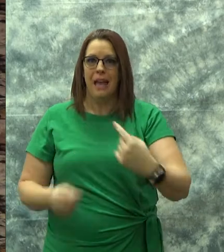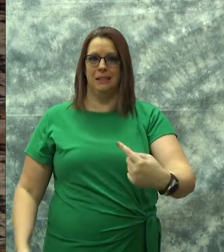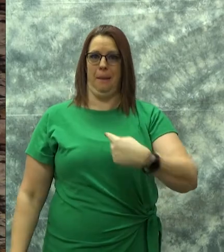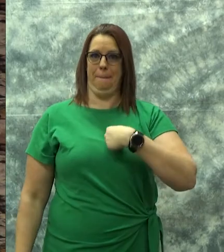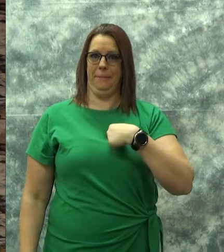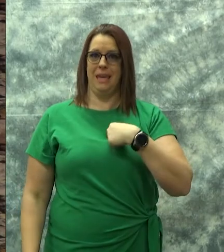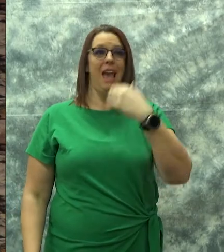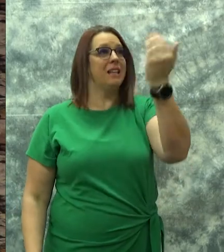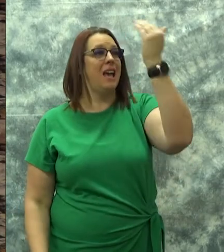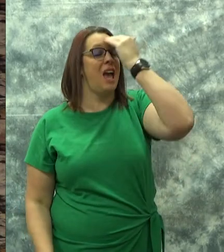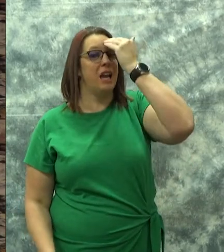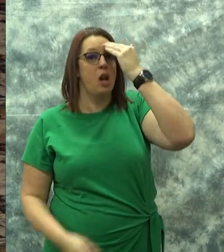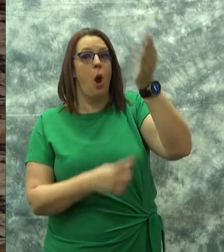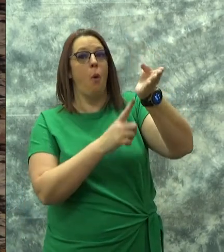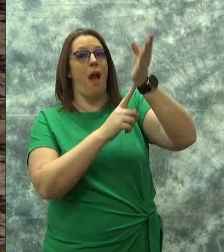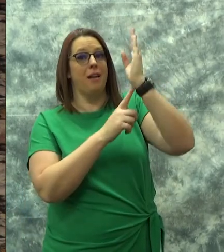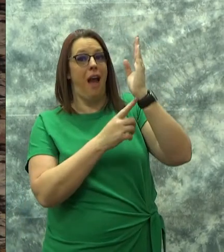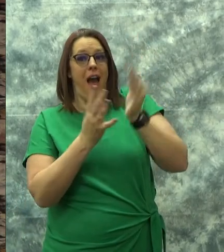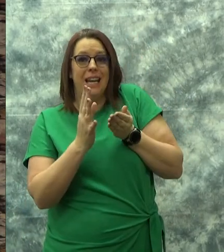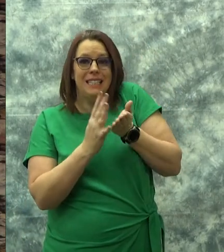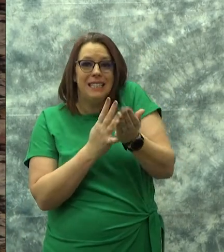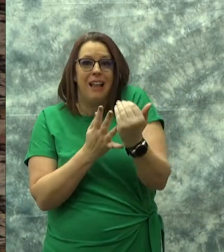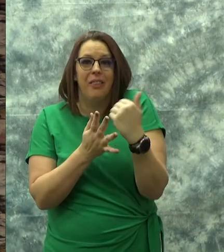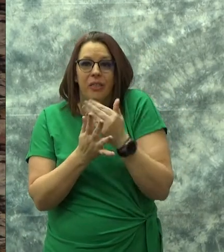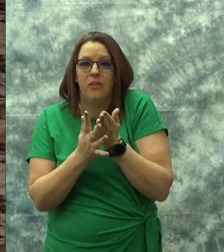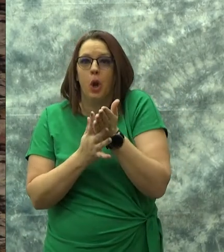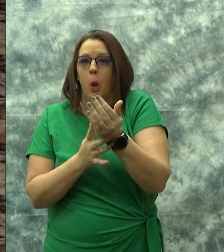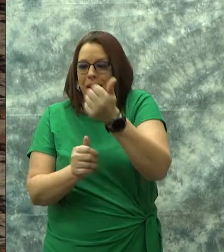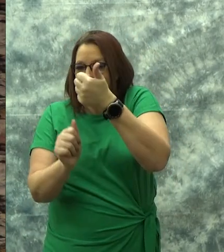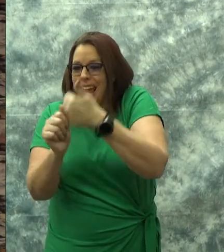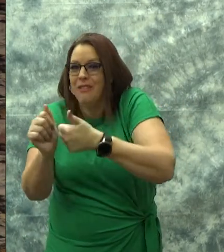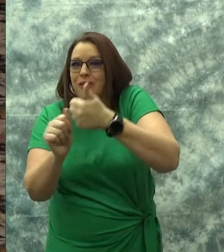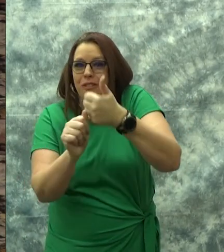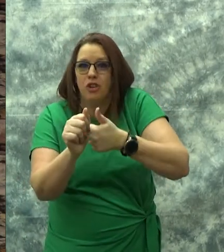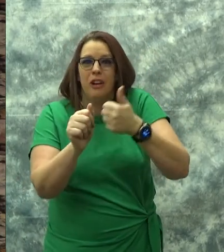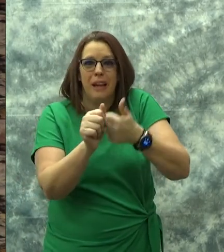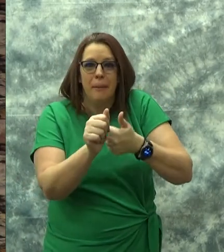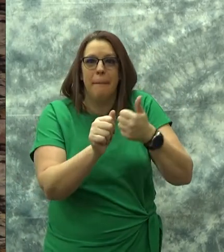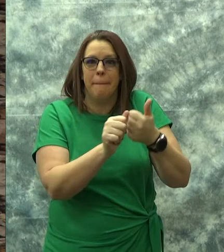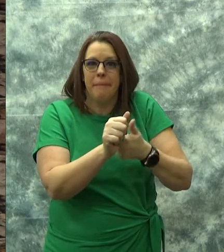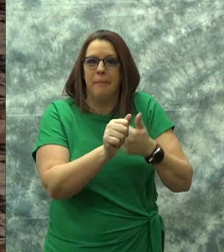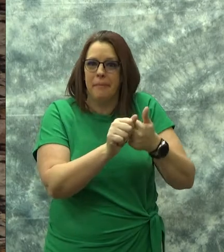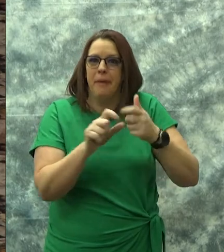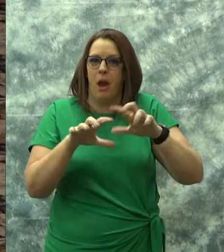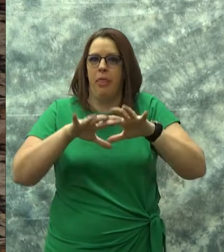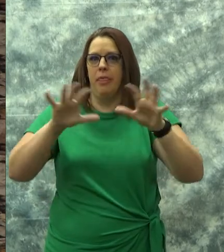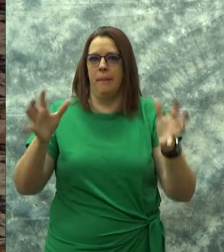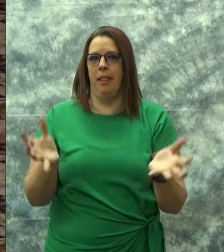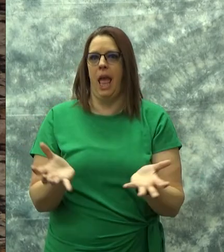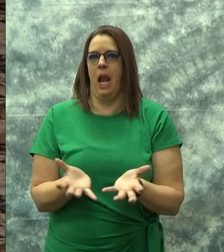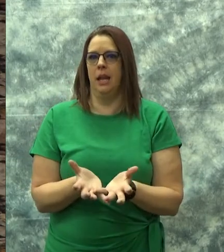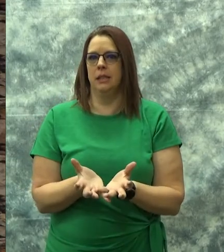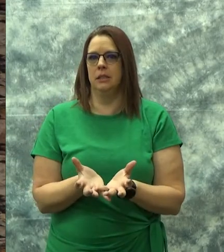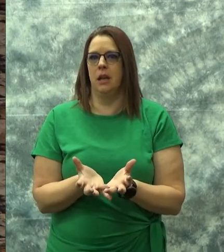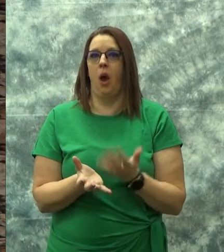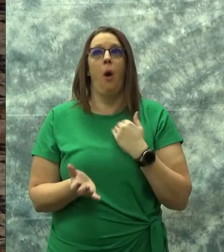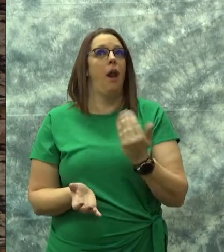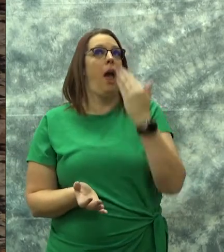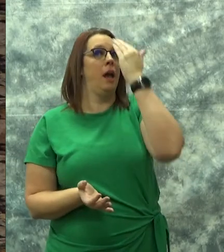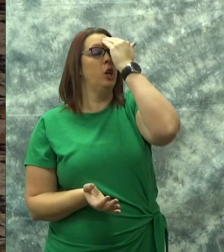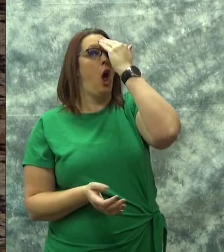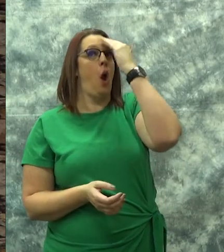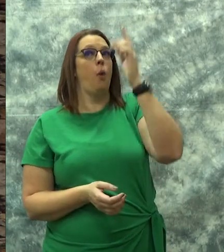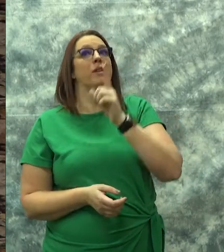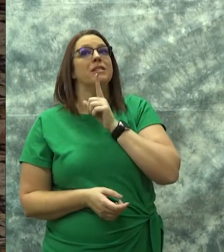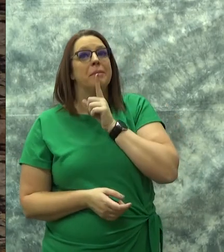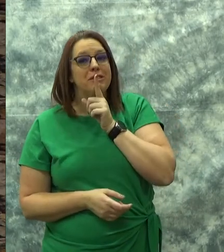me, and I know that God is in, through, and as each and every sentient being on the planet. What